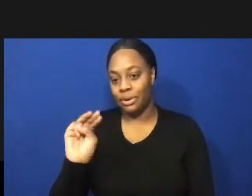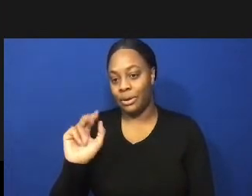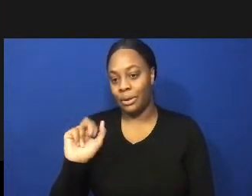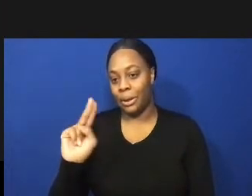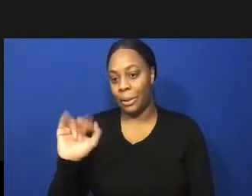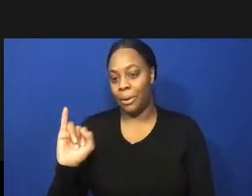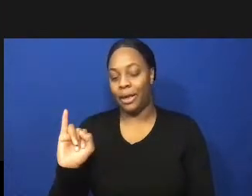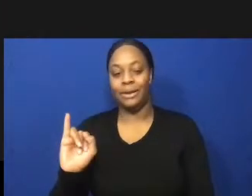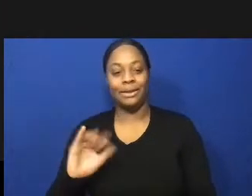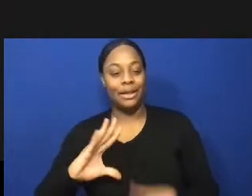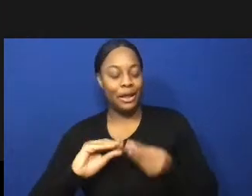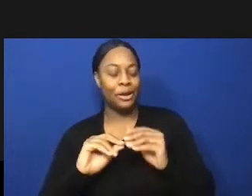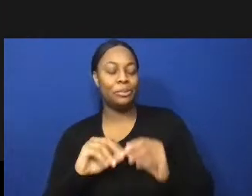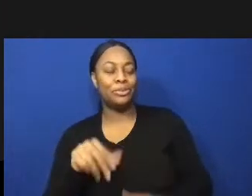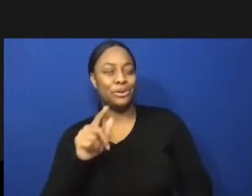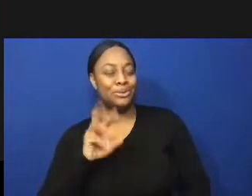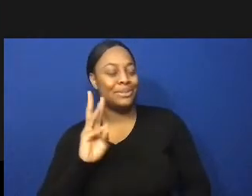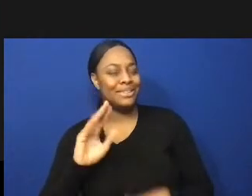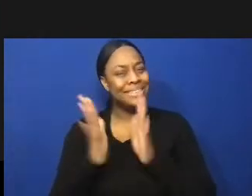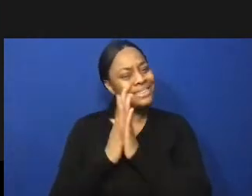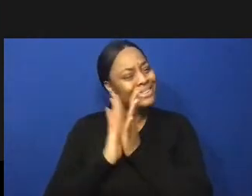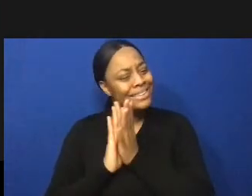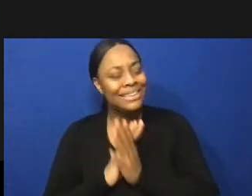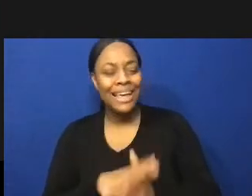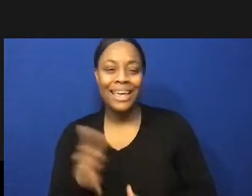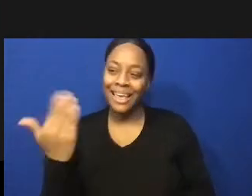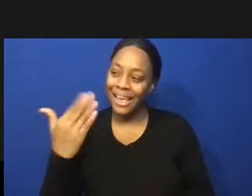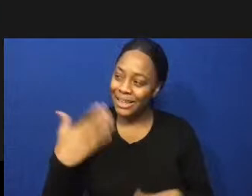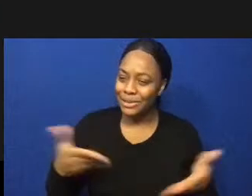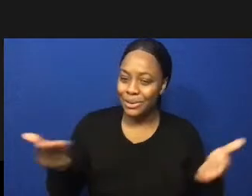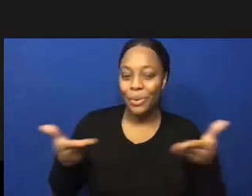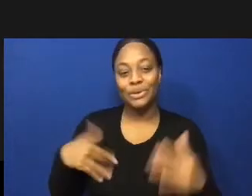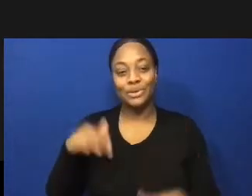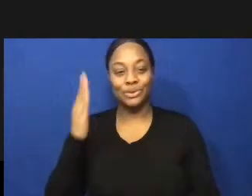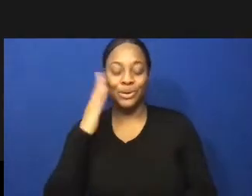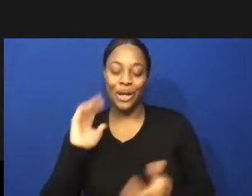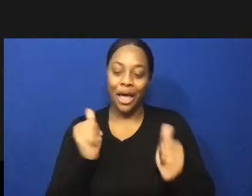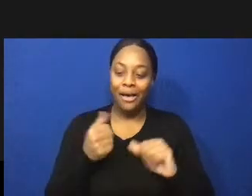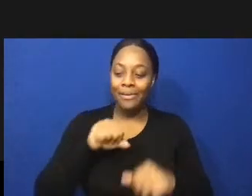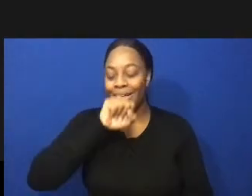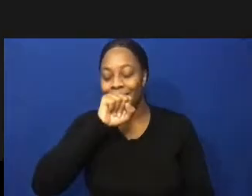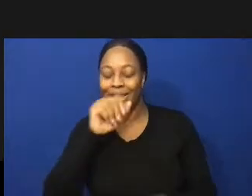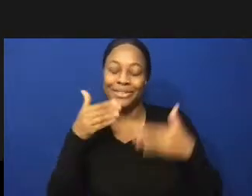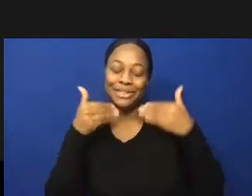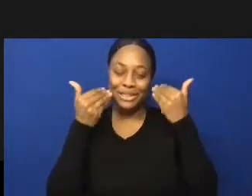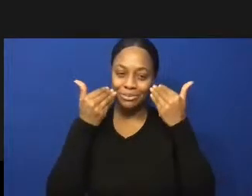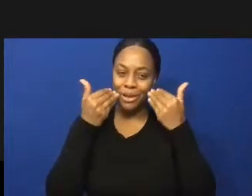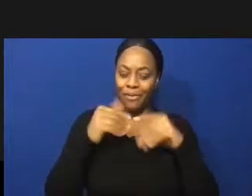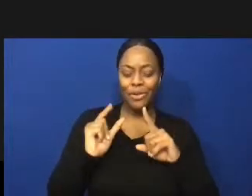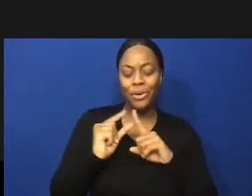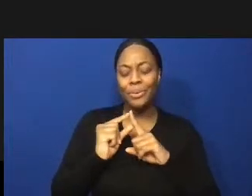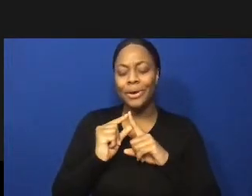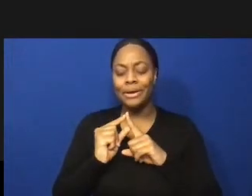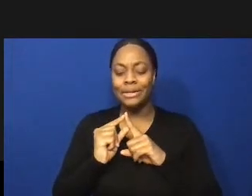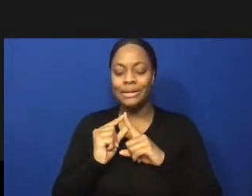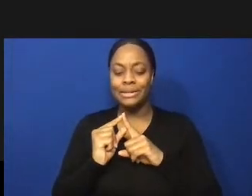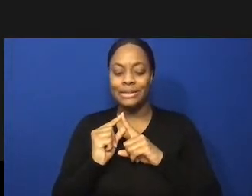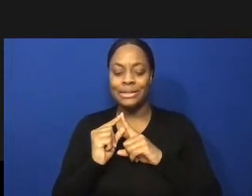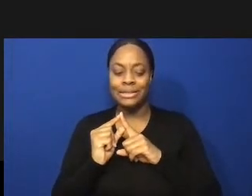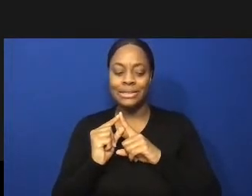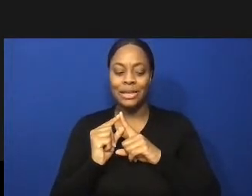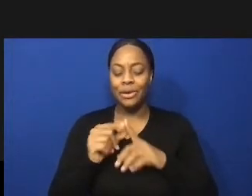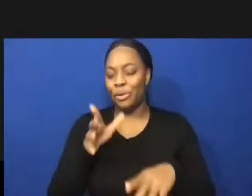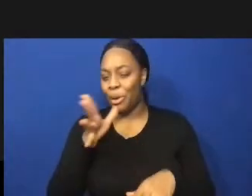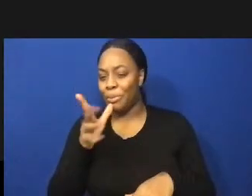26, come on now. Yes, welcome y'all. As you know how I love to start in the words of Decibella Grimes'